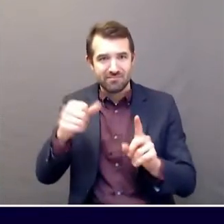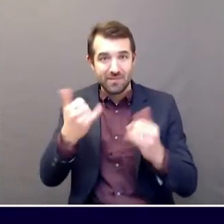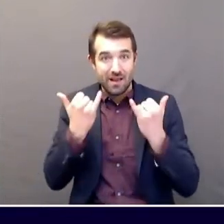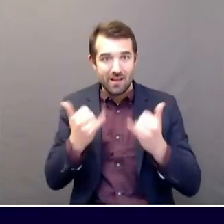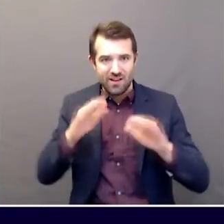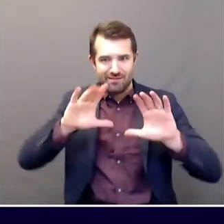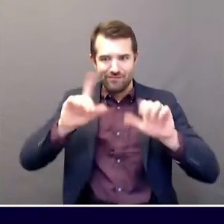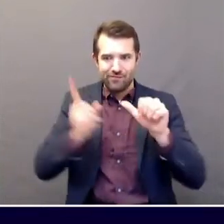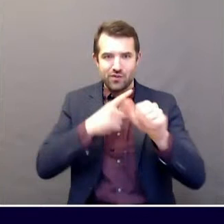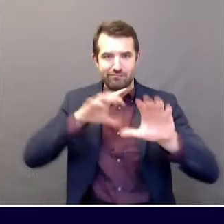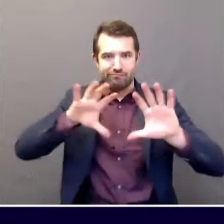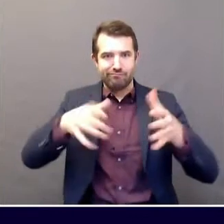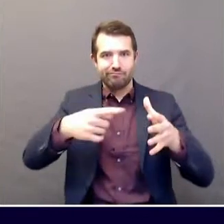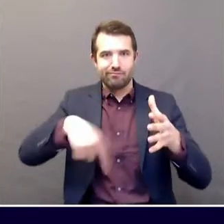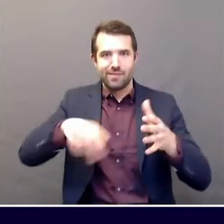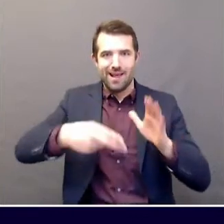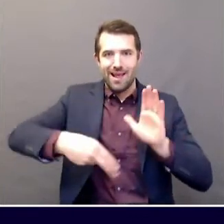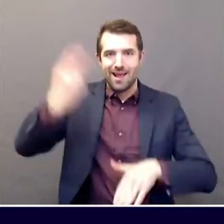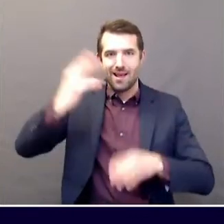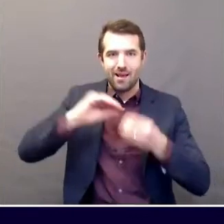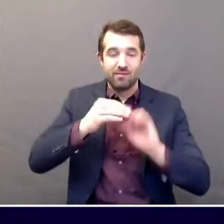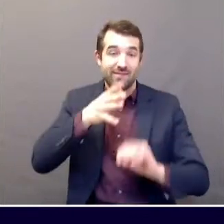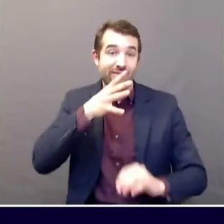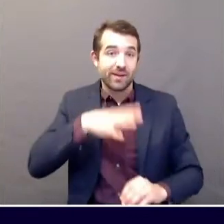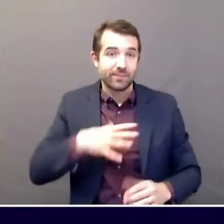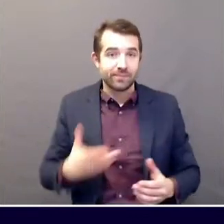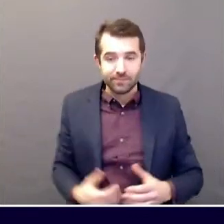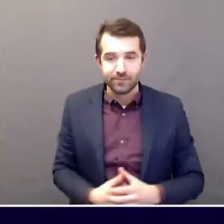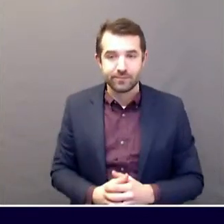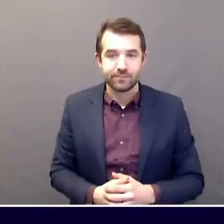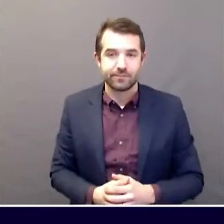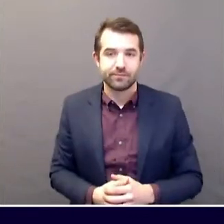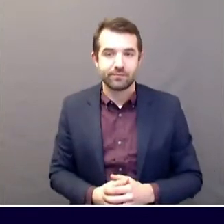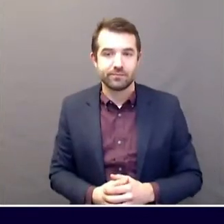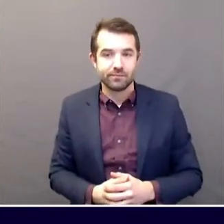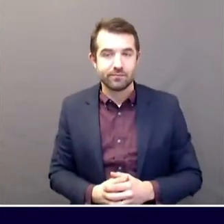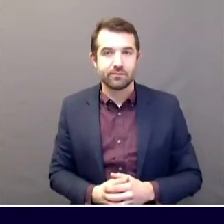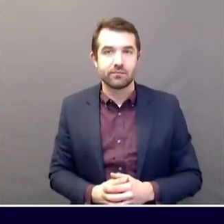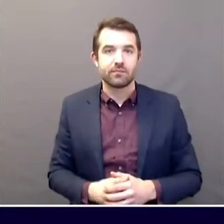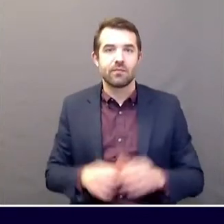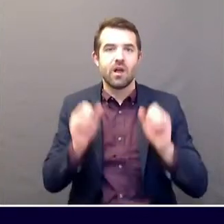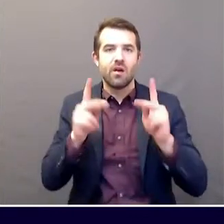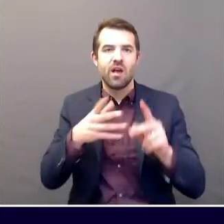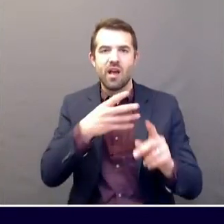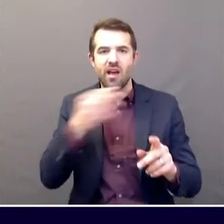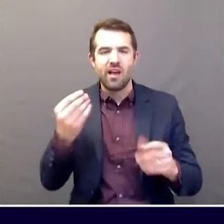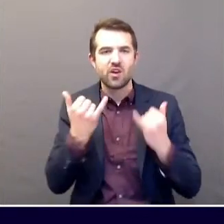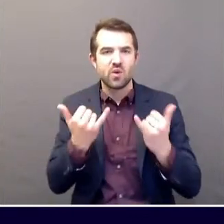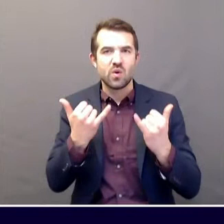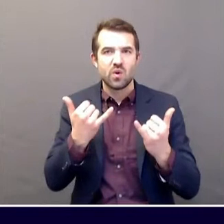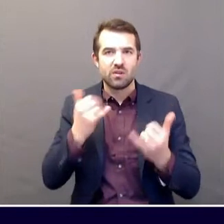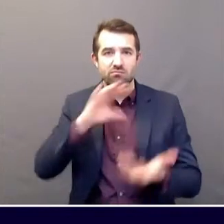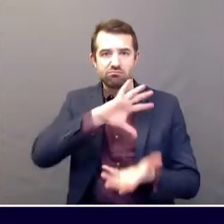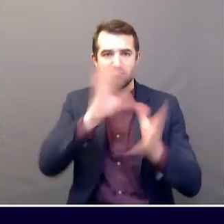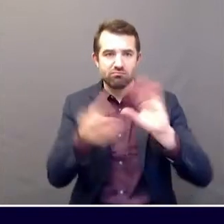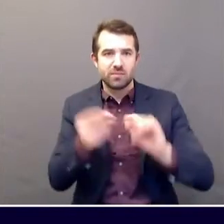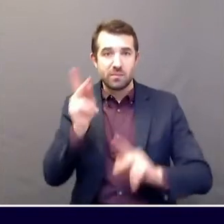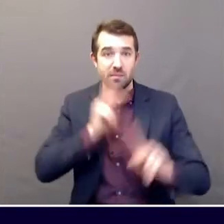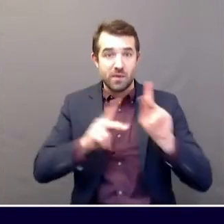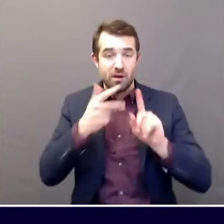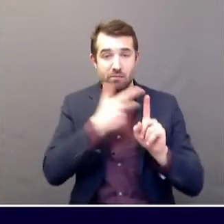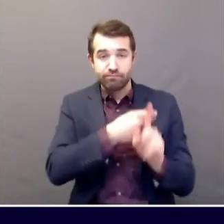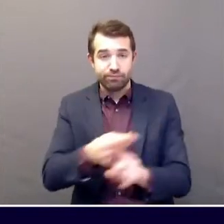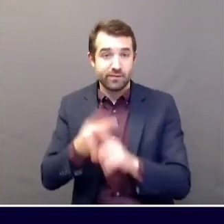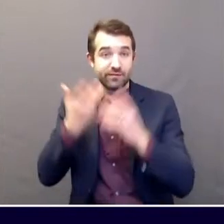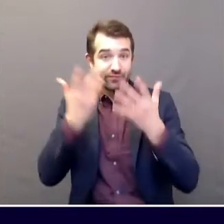Great. And when Mainers see that just over 2% of people in the state have been vaccinated so far, what should they make of the work that's still ahead